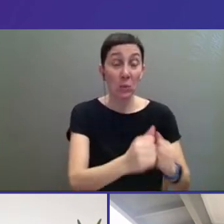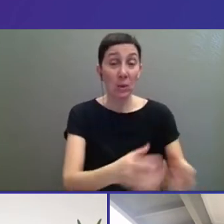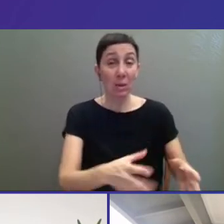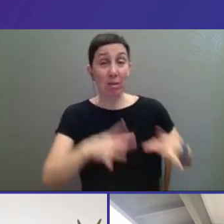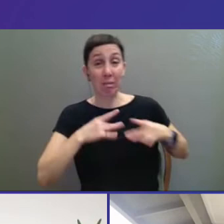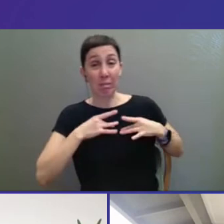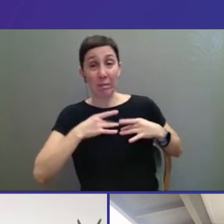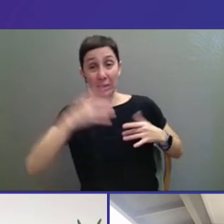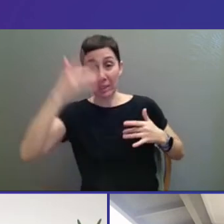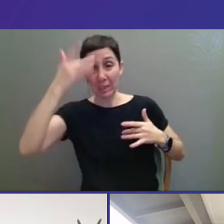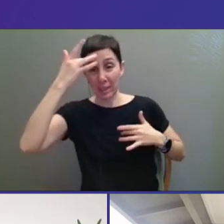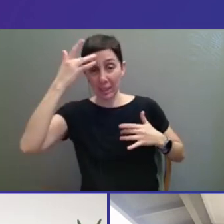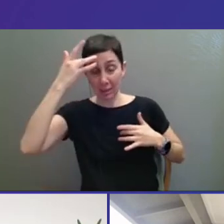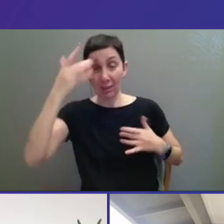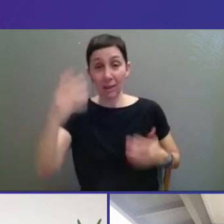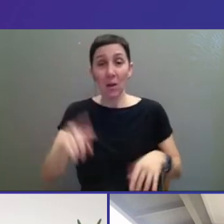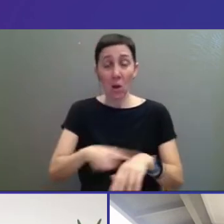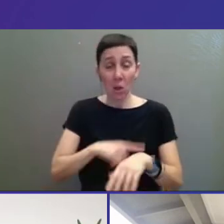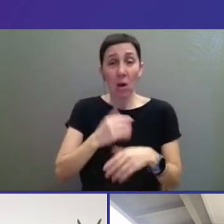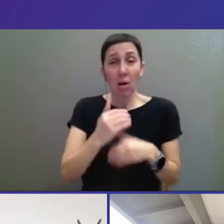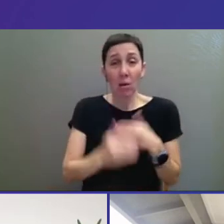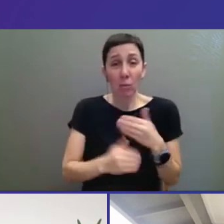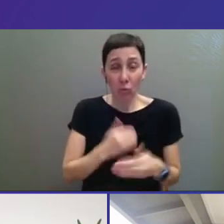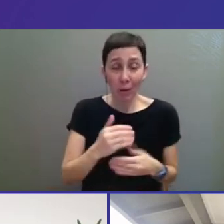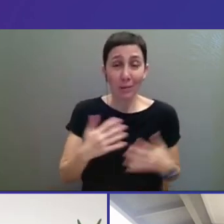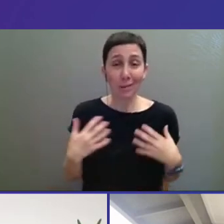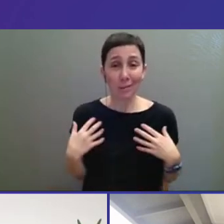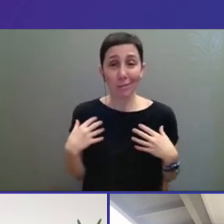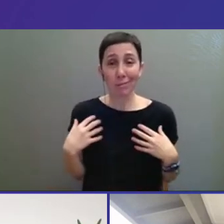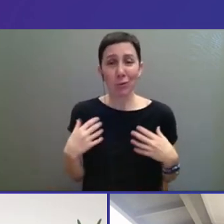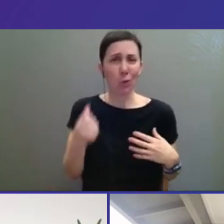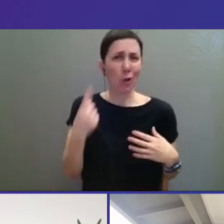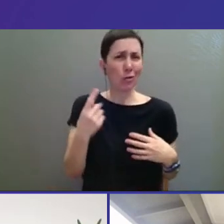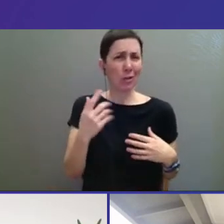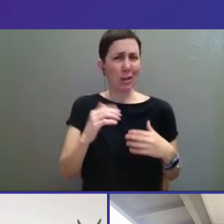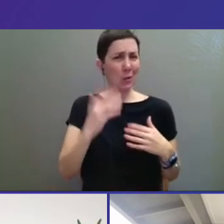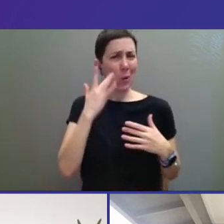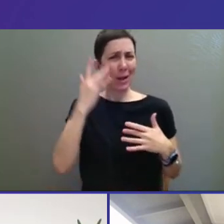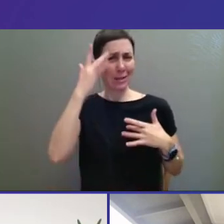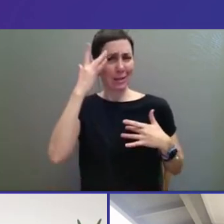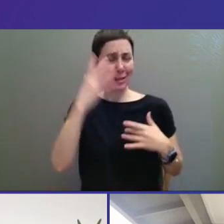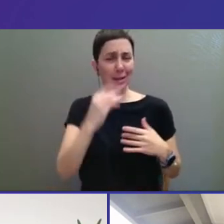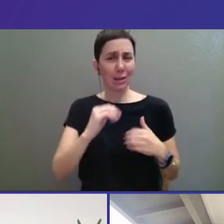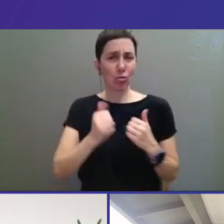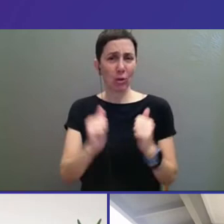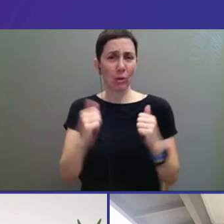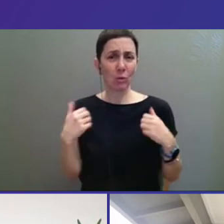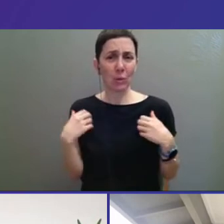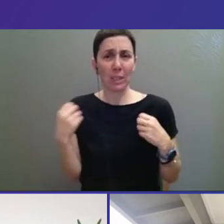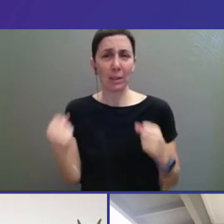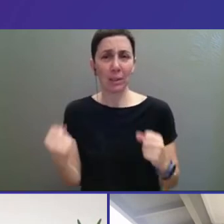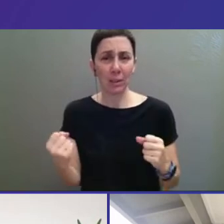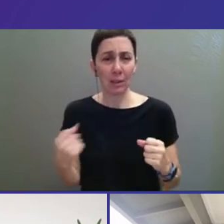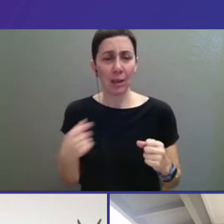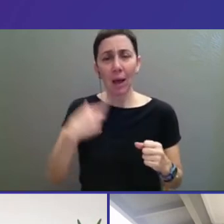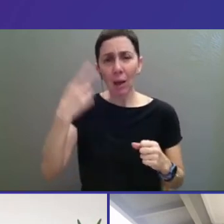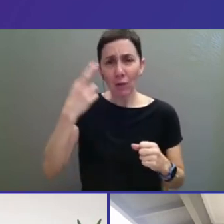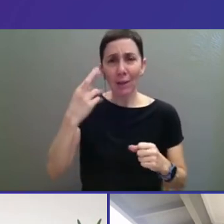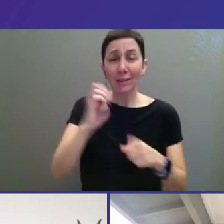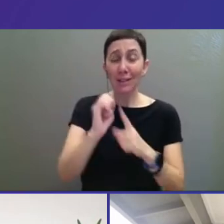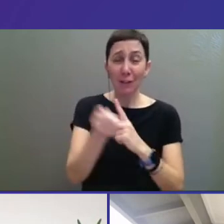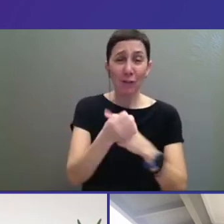a long process of sorting that out and understanding that. And realizing that environmental harm is